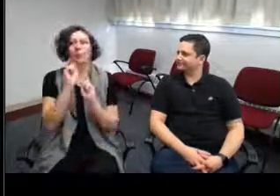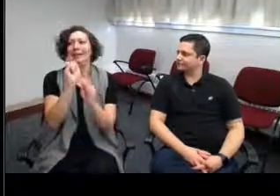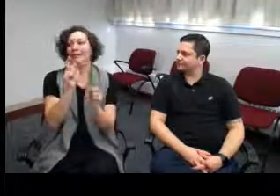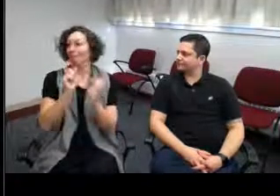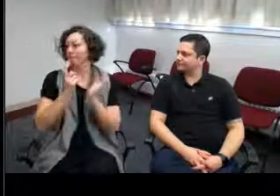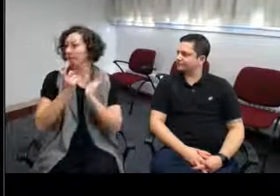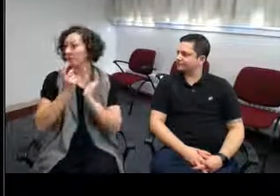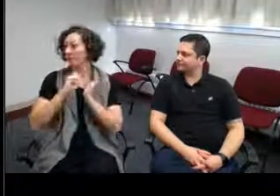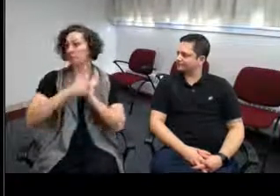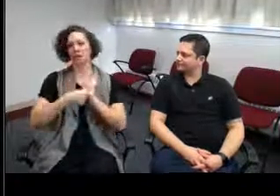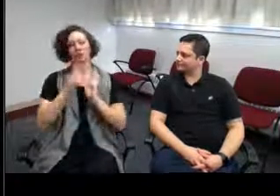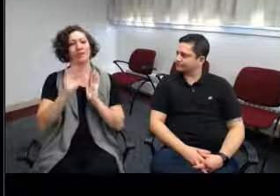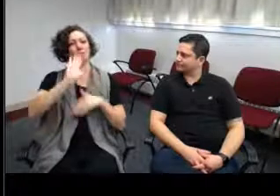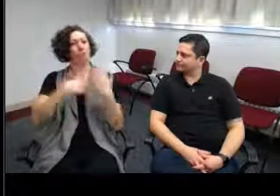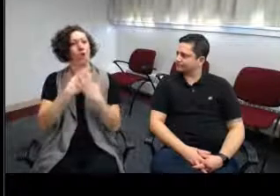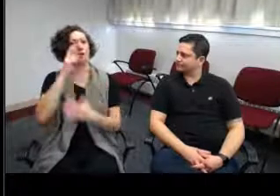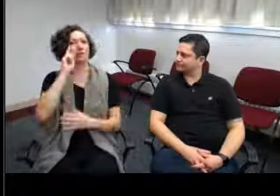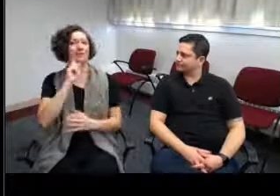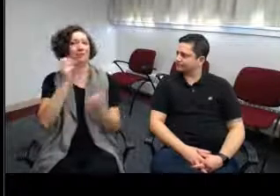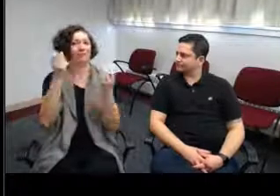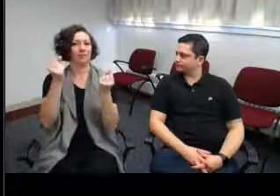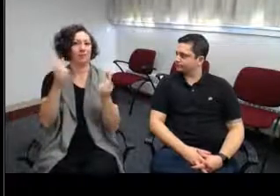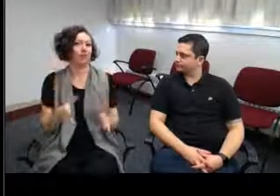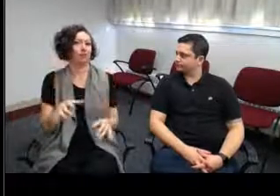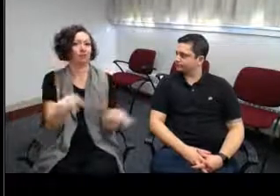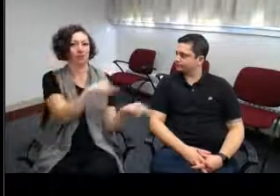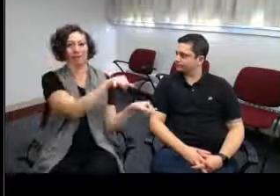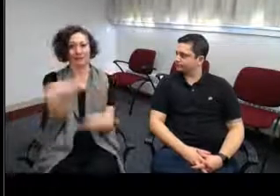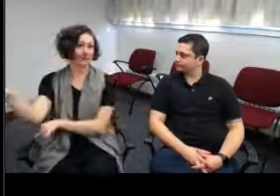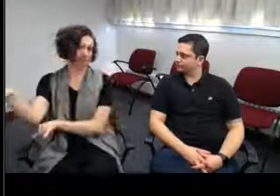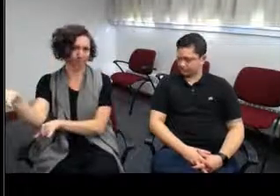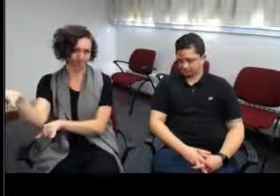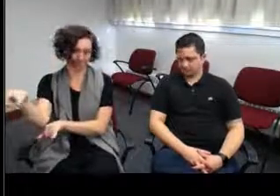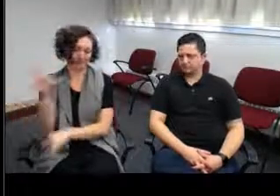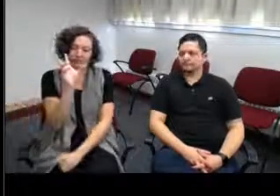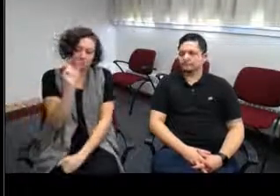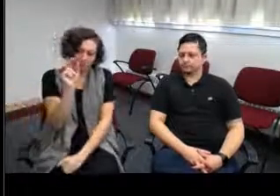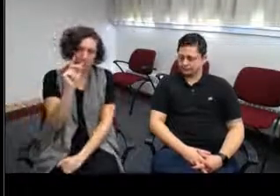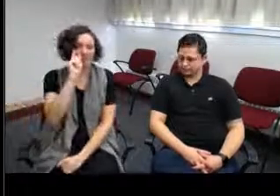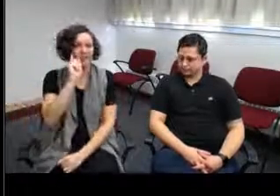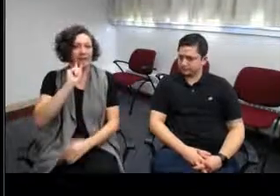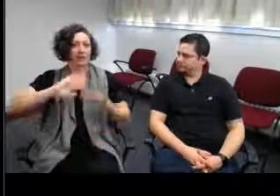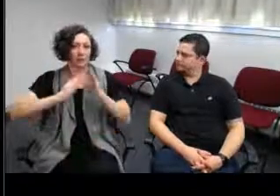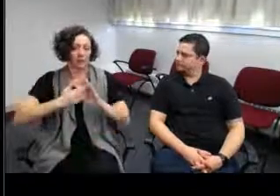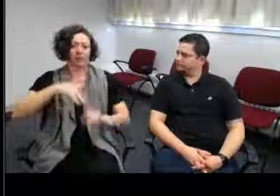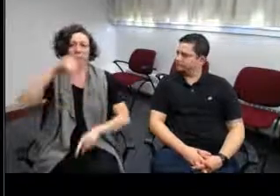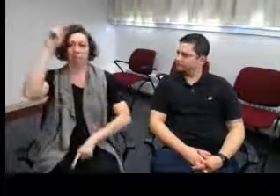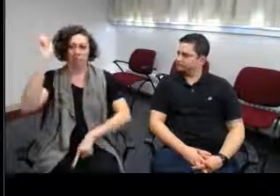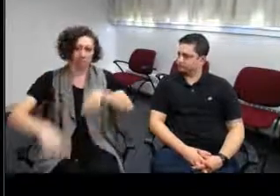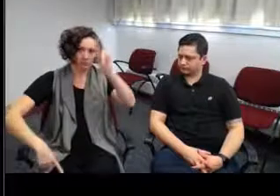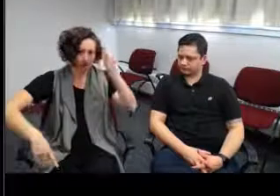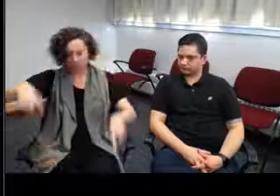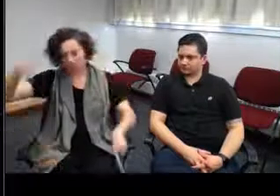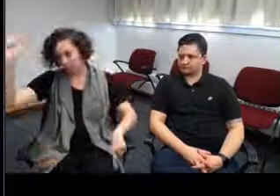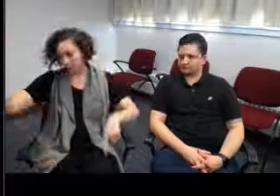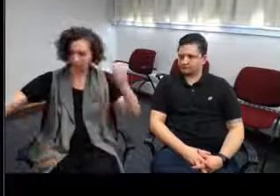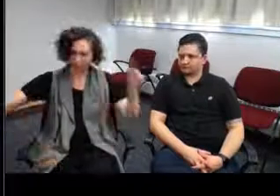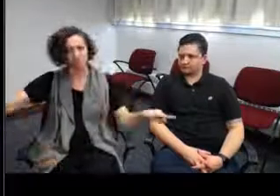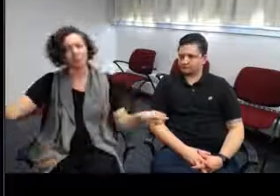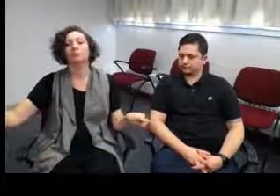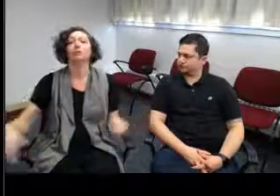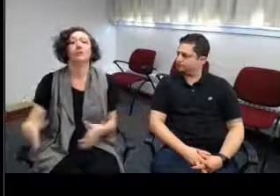language. We don't want to give the impression that all deaf signers are the